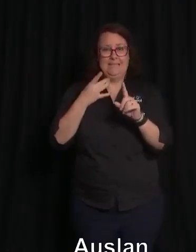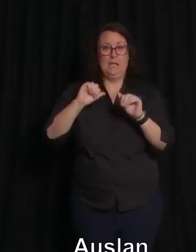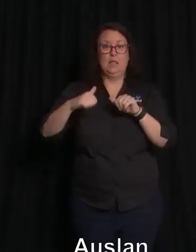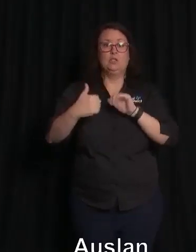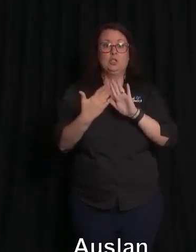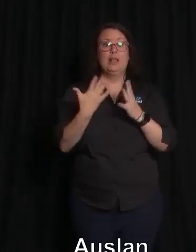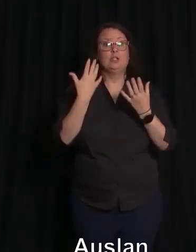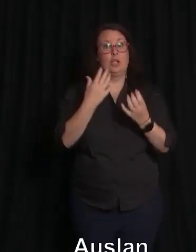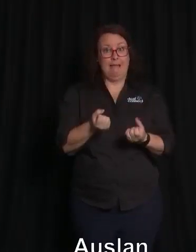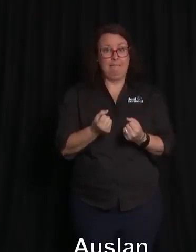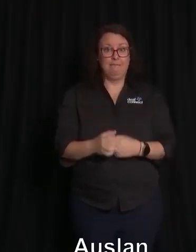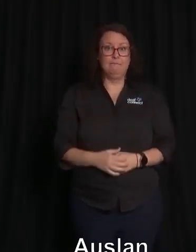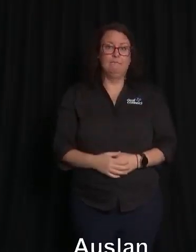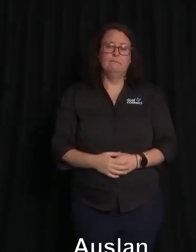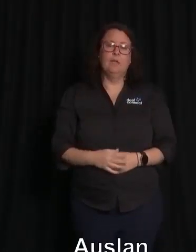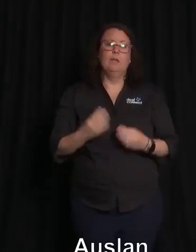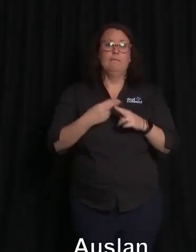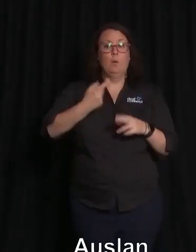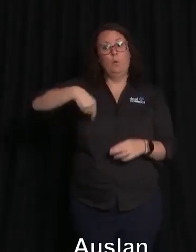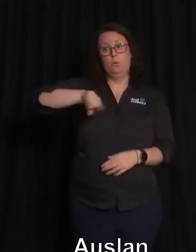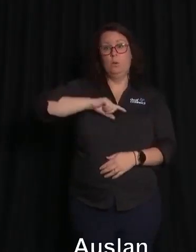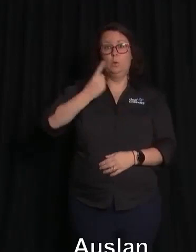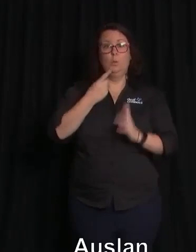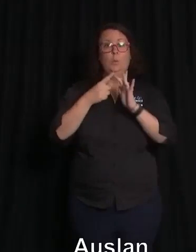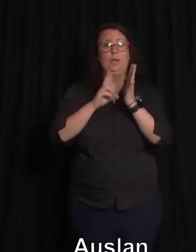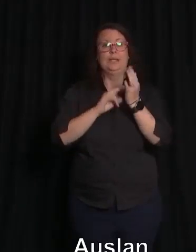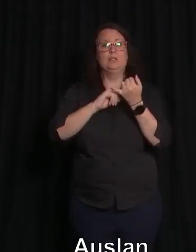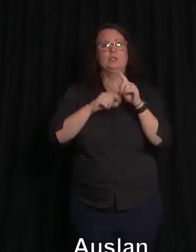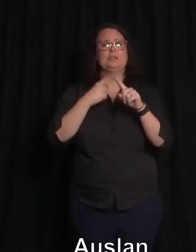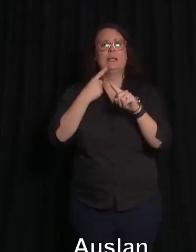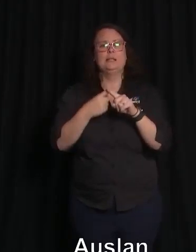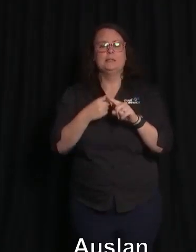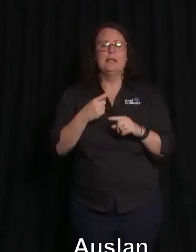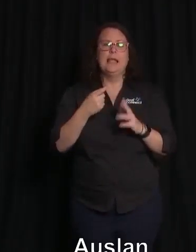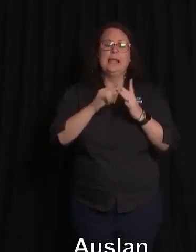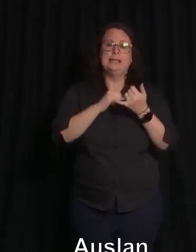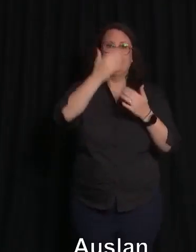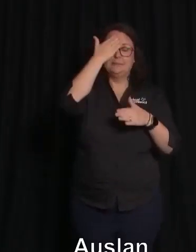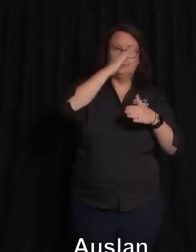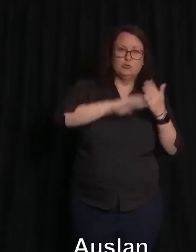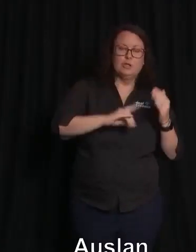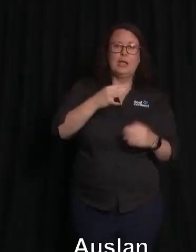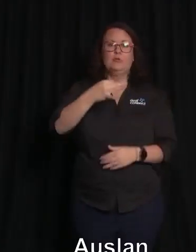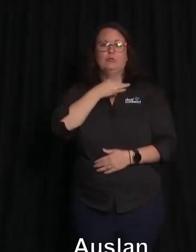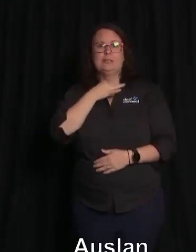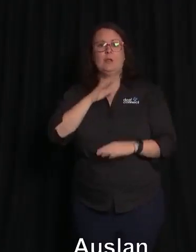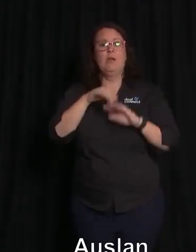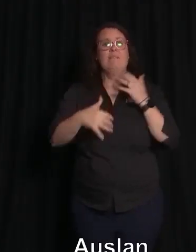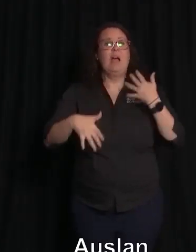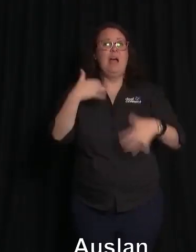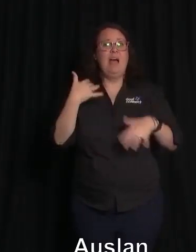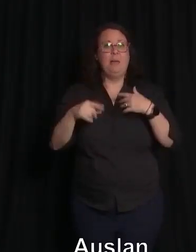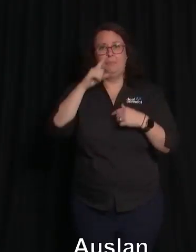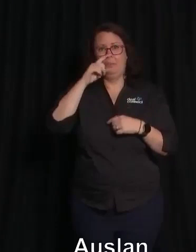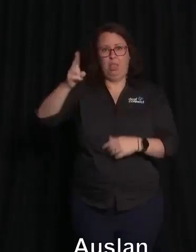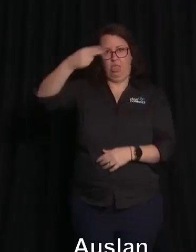shared across the population are experiences or risks of stigmatization and harm